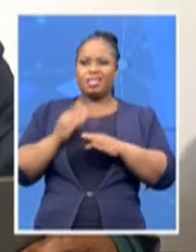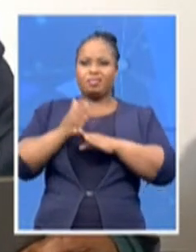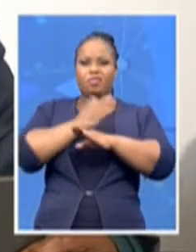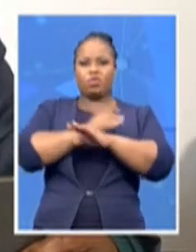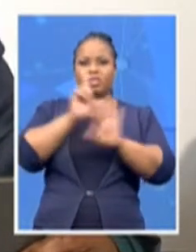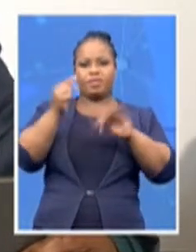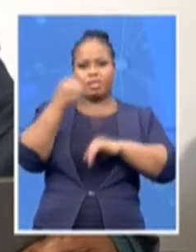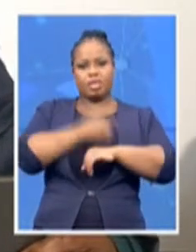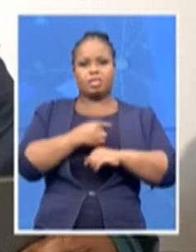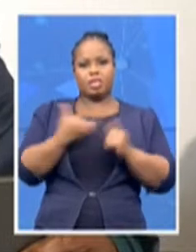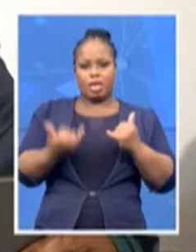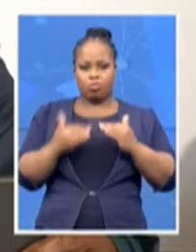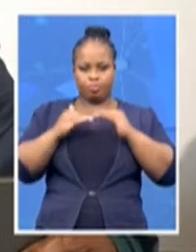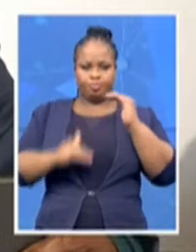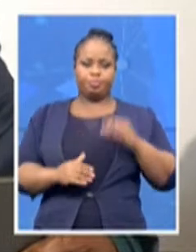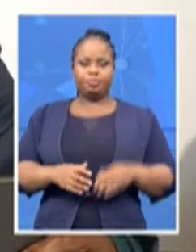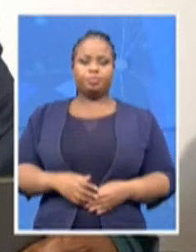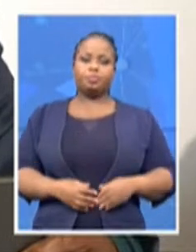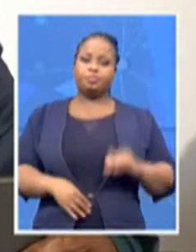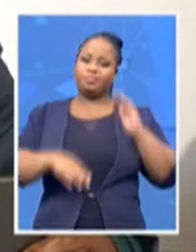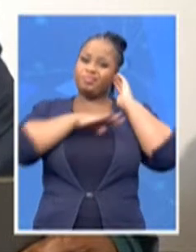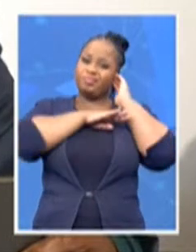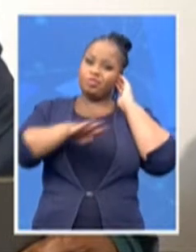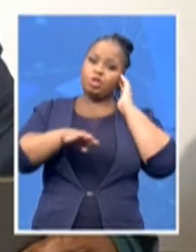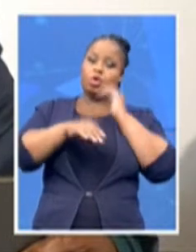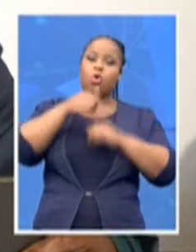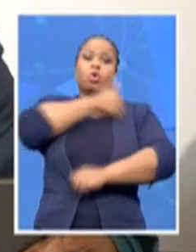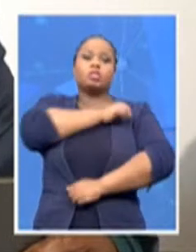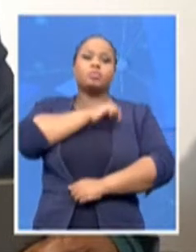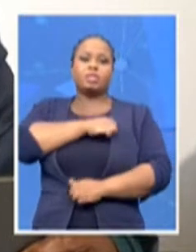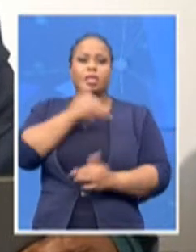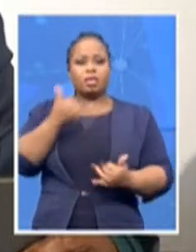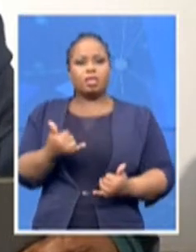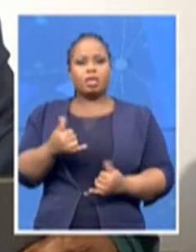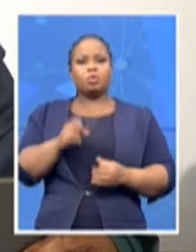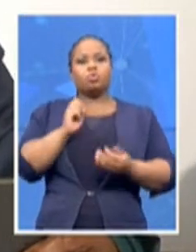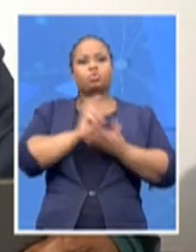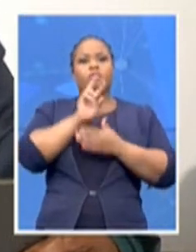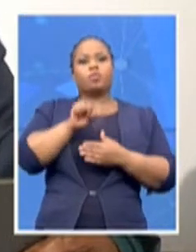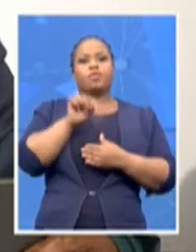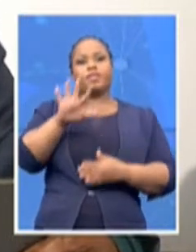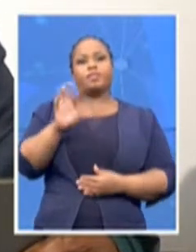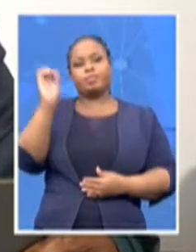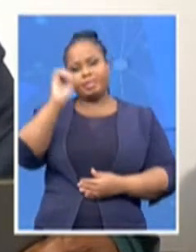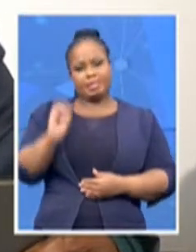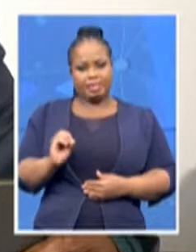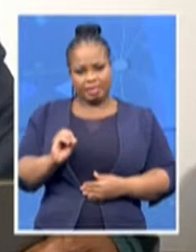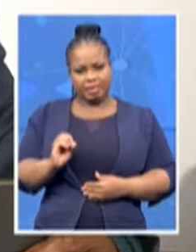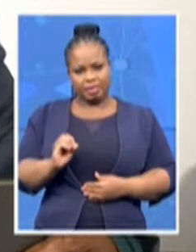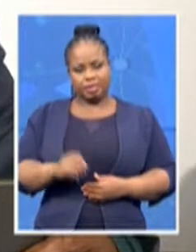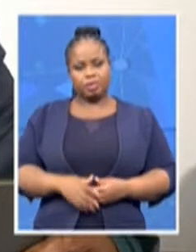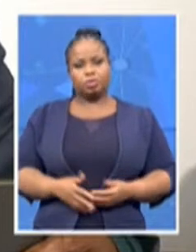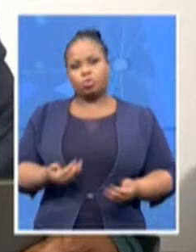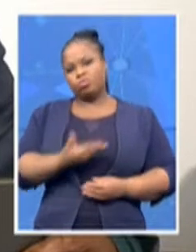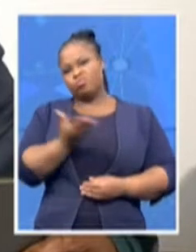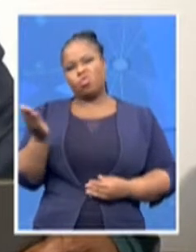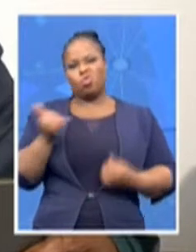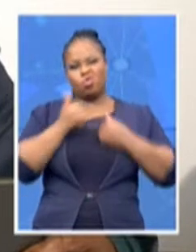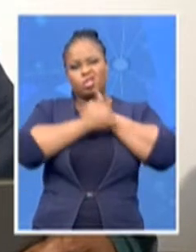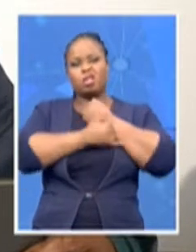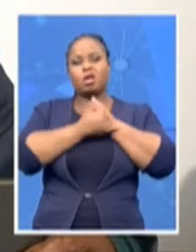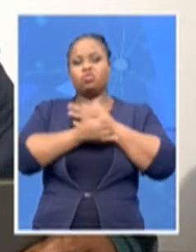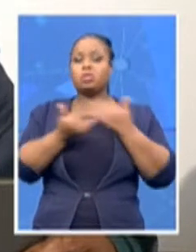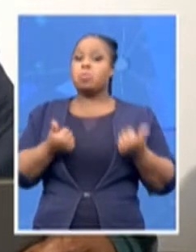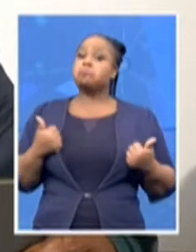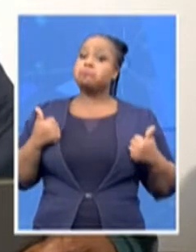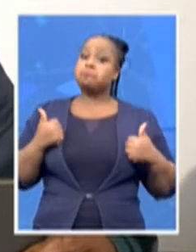Hospitalization is down by 12.5%, so overall in the country. So good progress. The